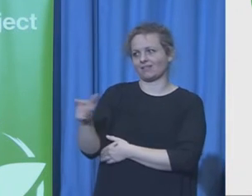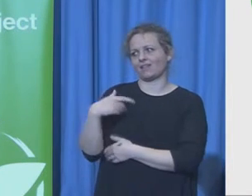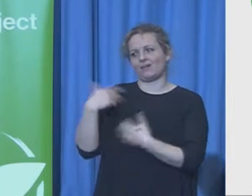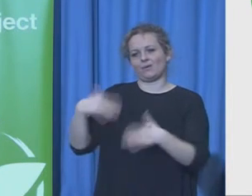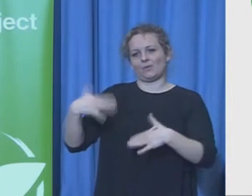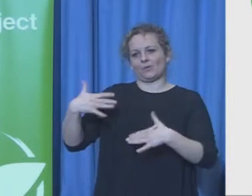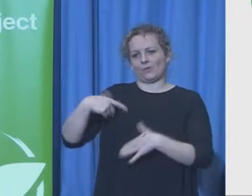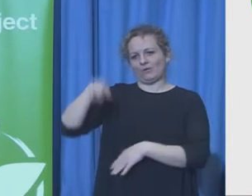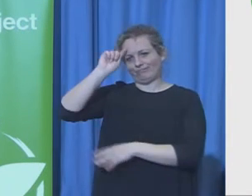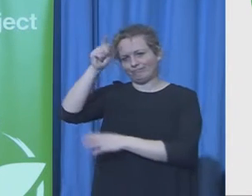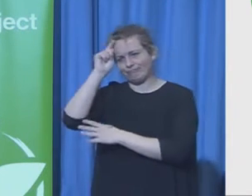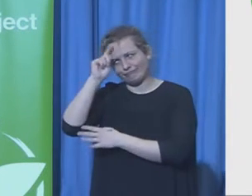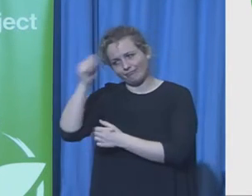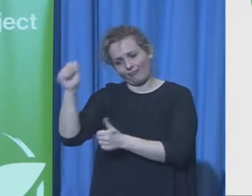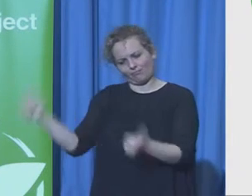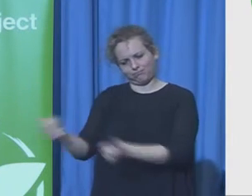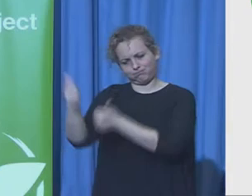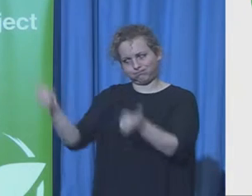welcome.